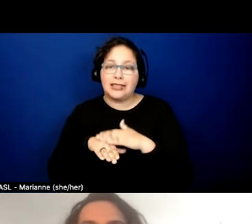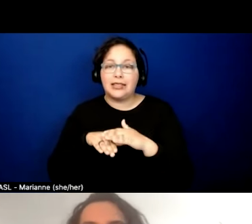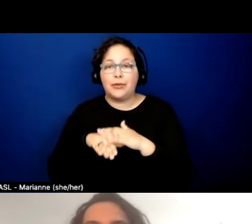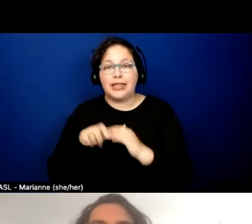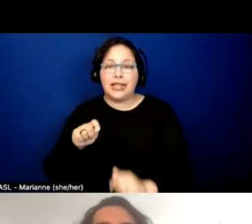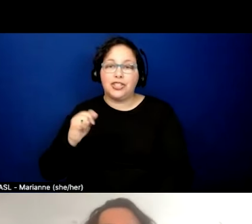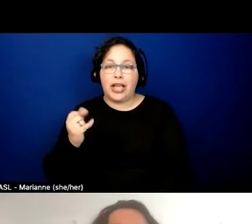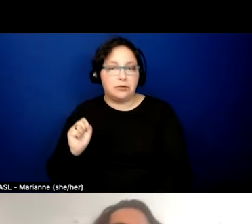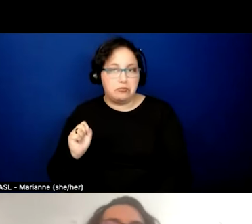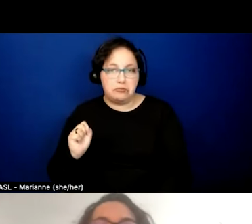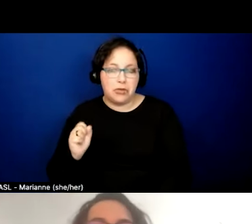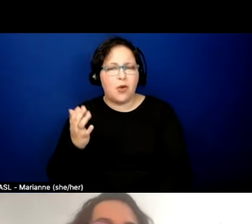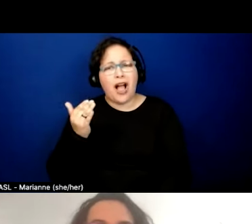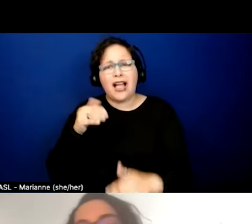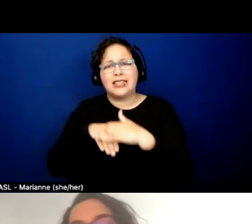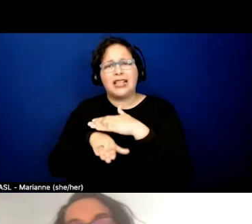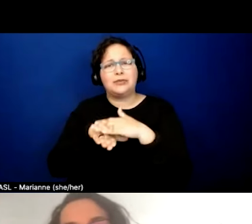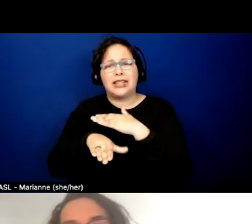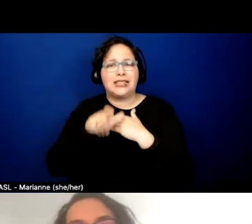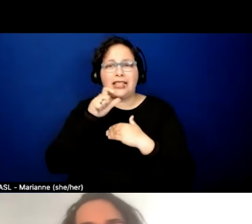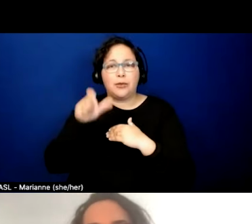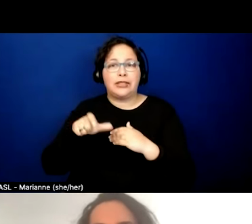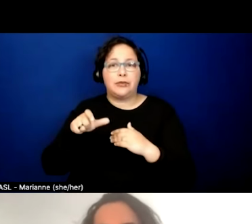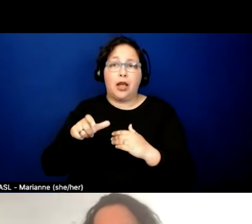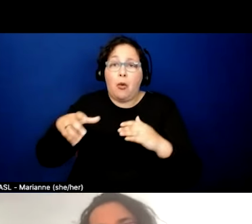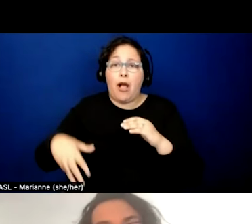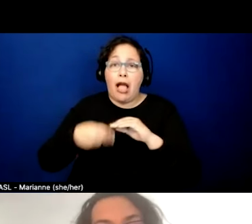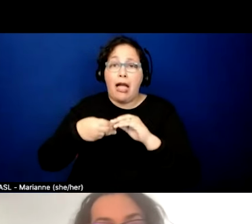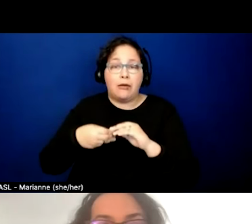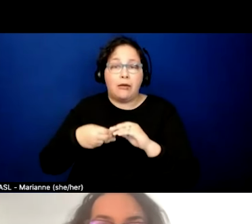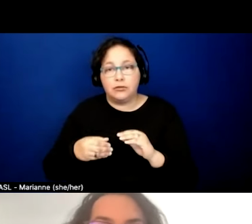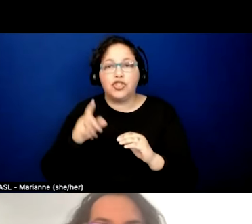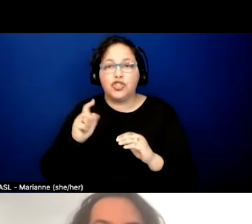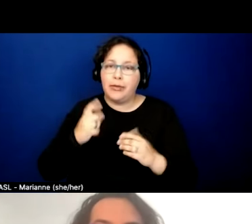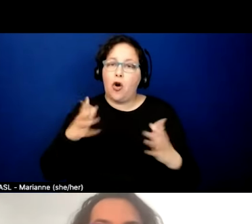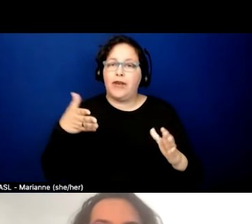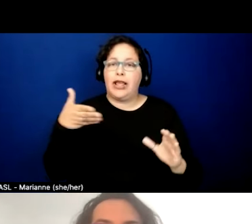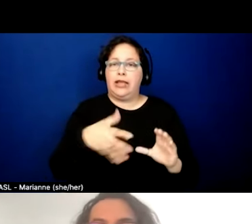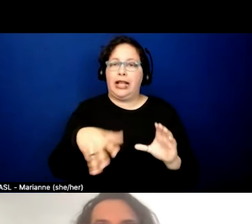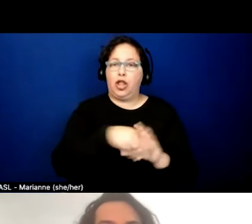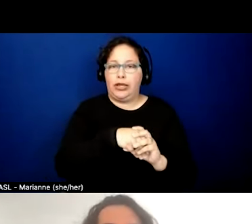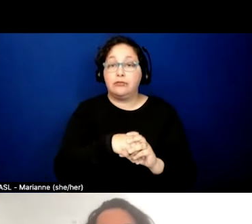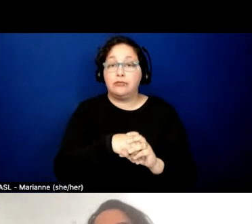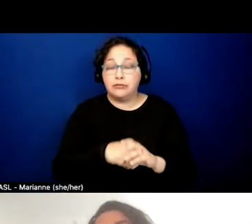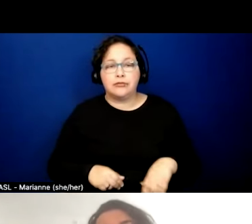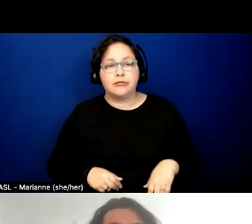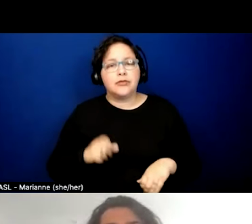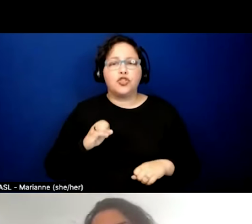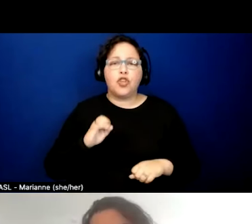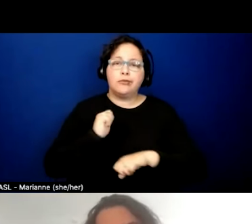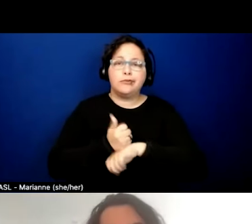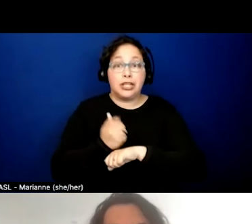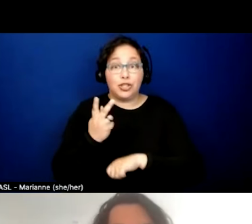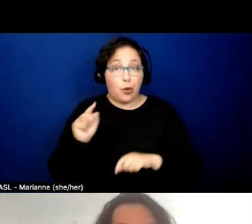p5.accessibility.js because accessibility should not be an add-on. It should be part of the core library. And creating these two types